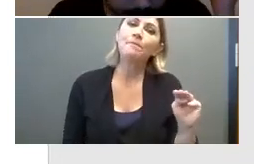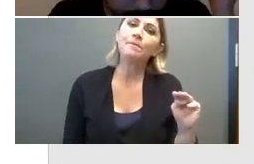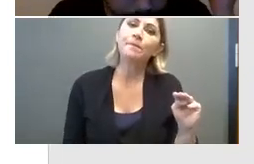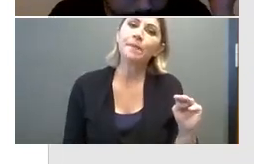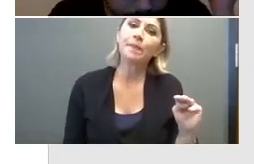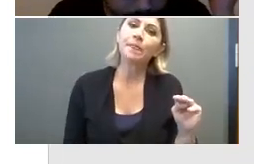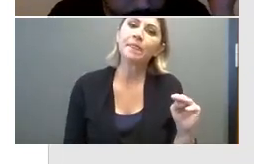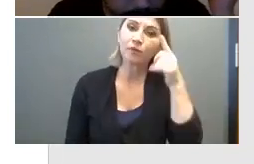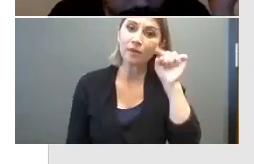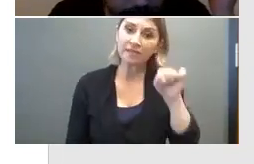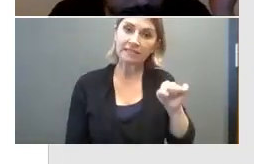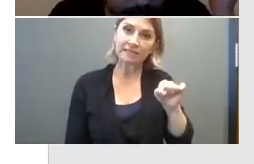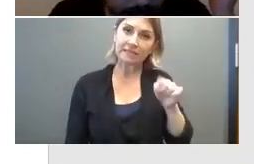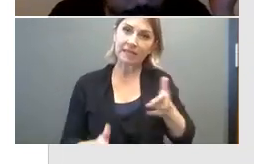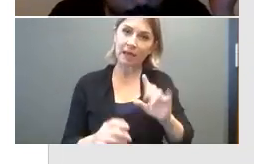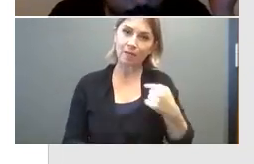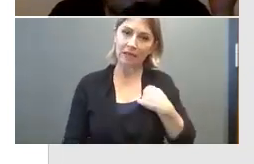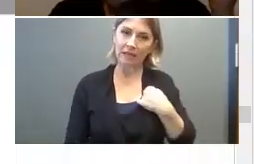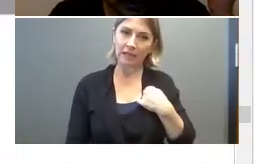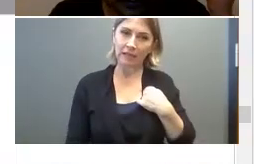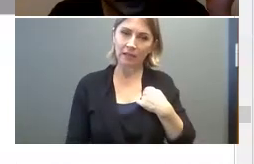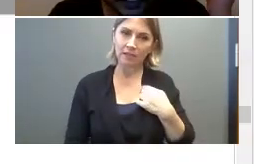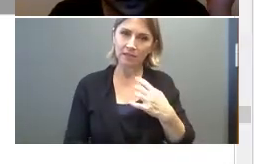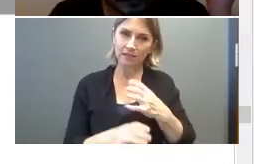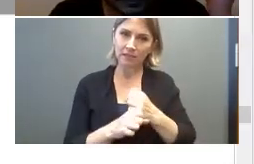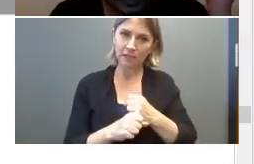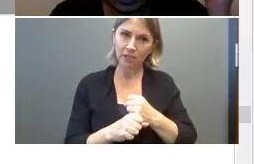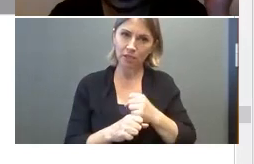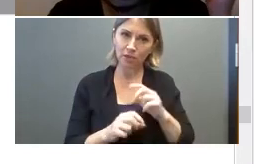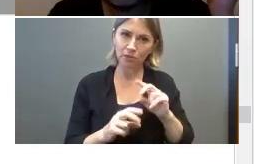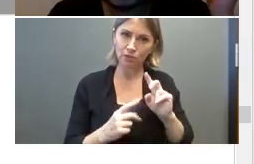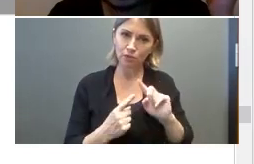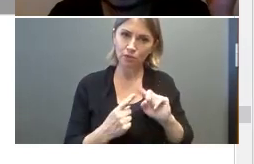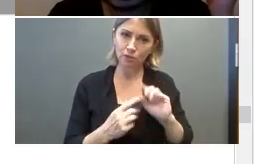Parvez, let me get to chapter 3.